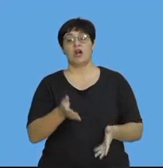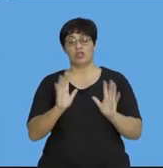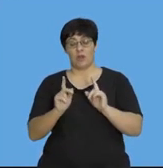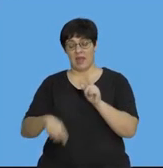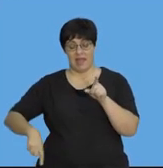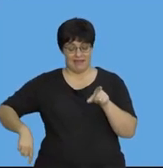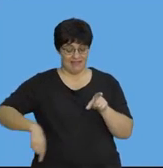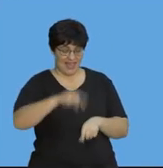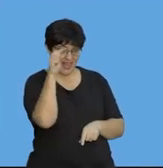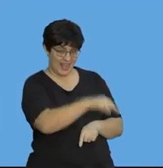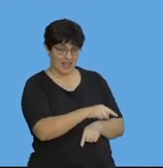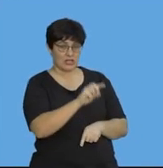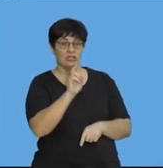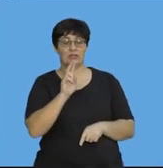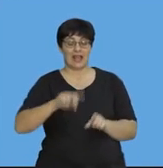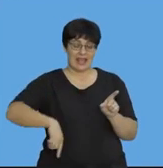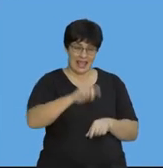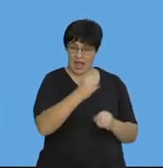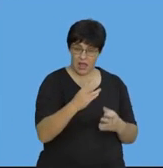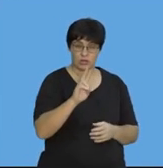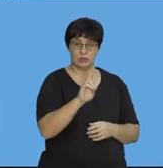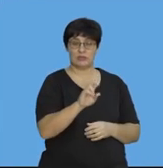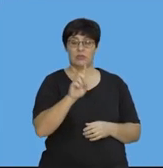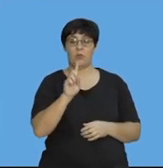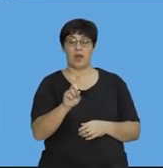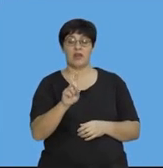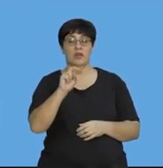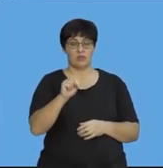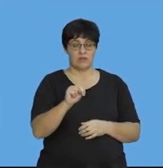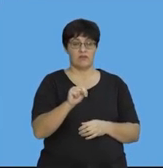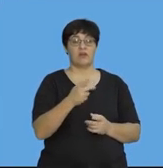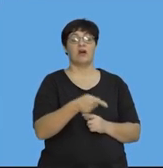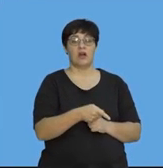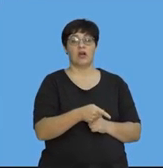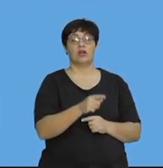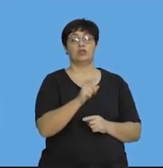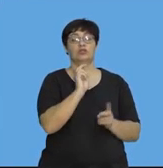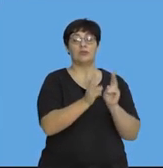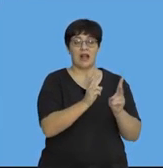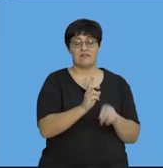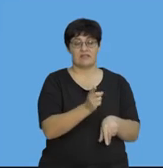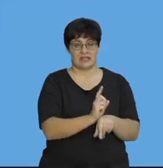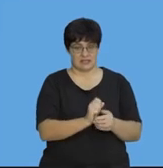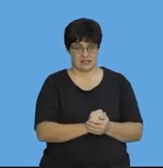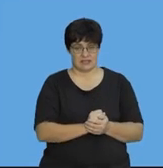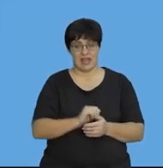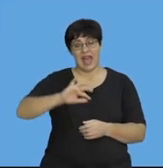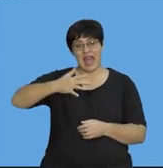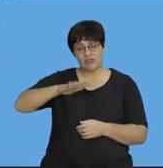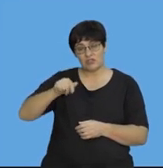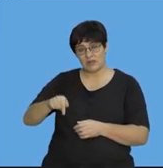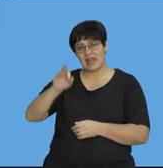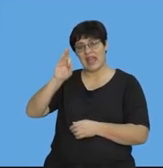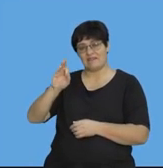average force of 21 newtons for 12 seconds. Average force here means F